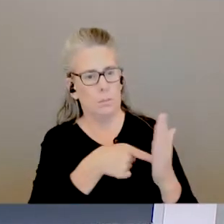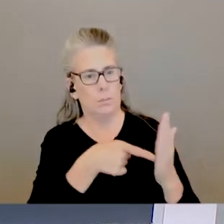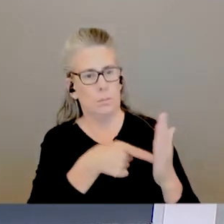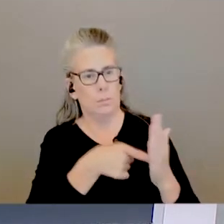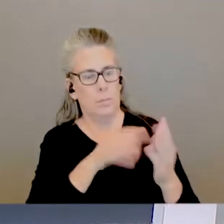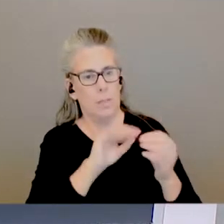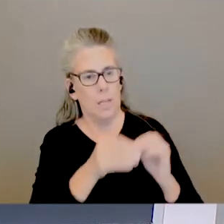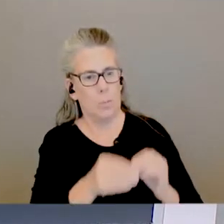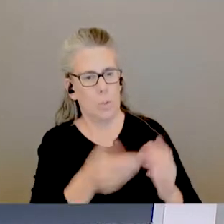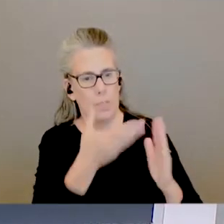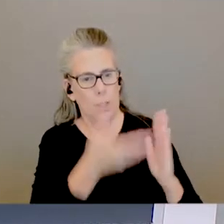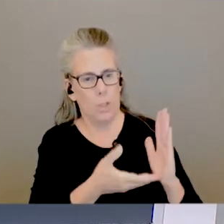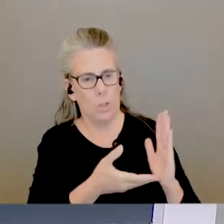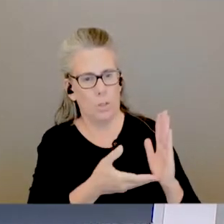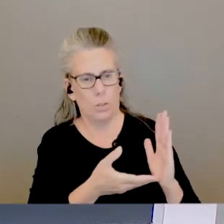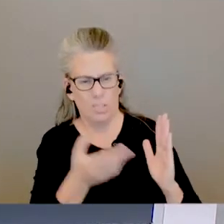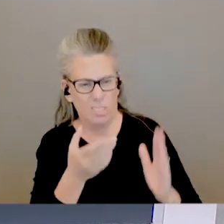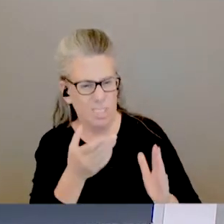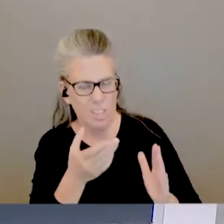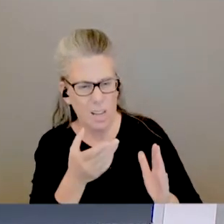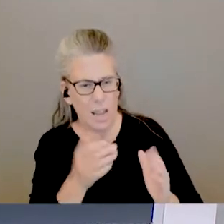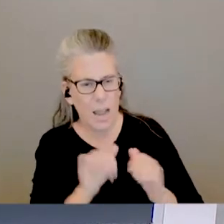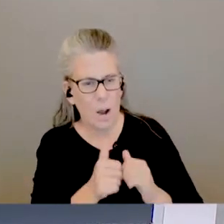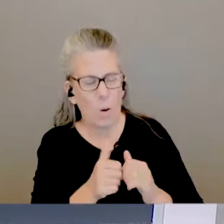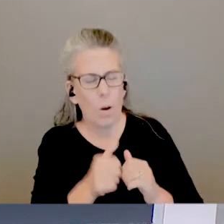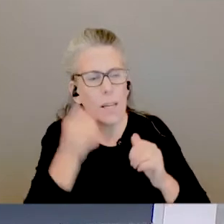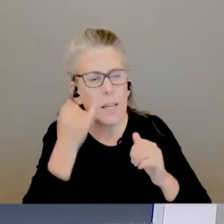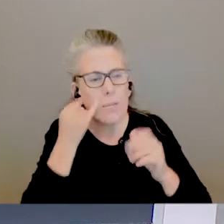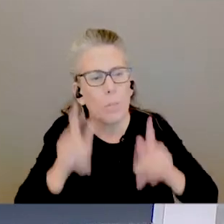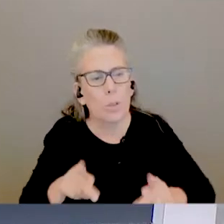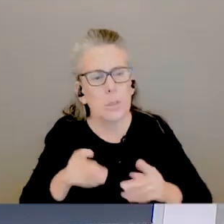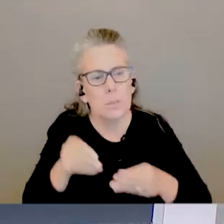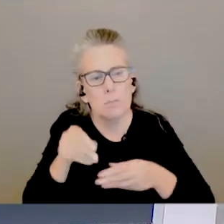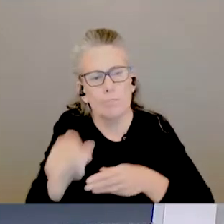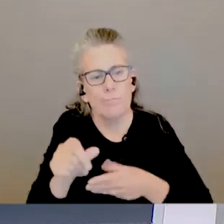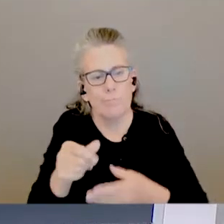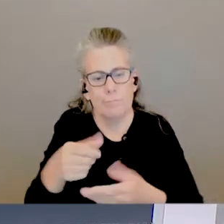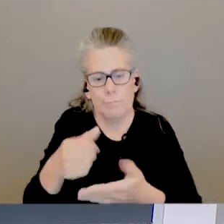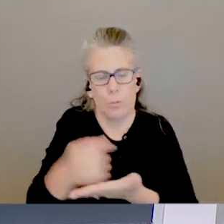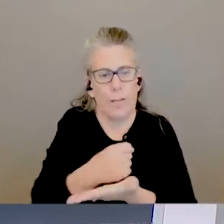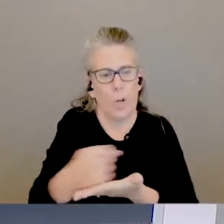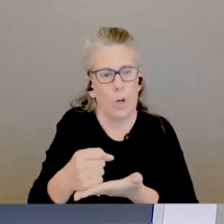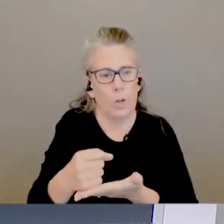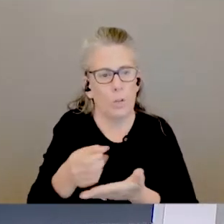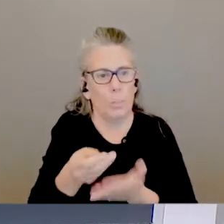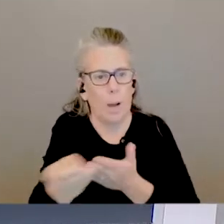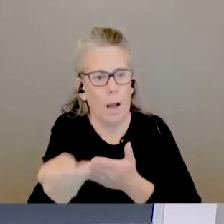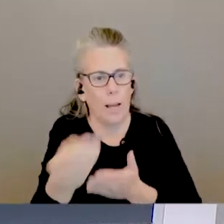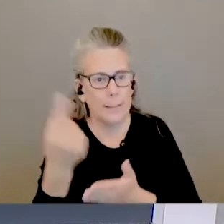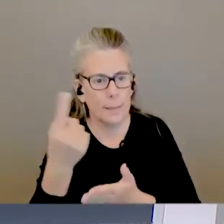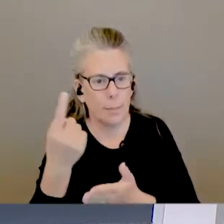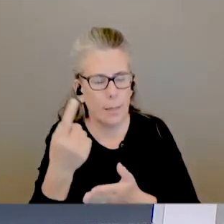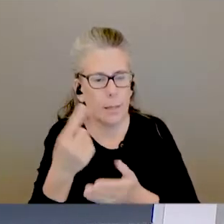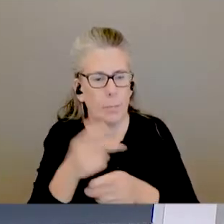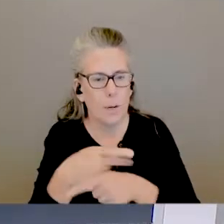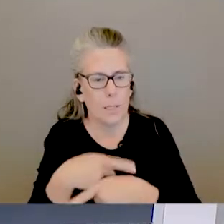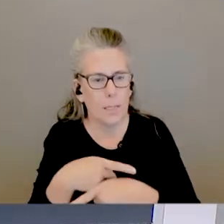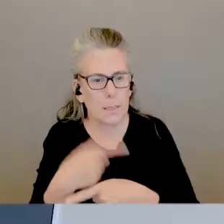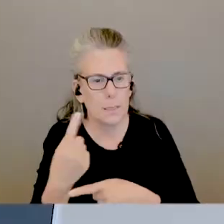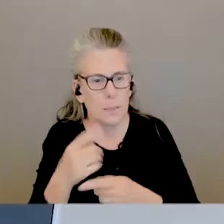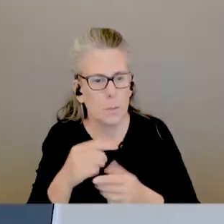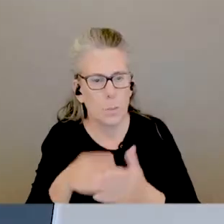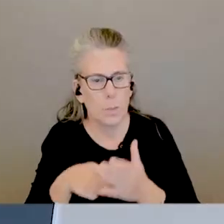actually charge their credit card to make a purchase of something, right? Yes, so yeah, we have sophisticated attribution